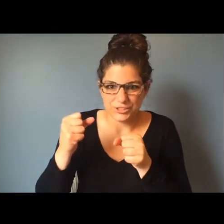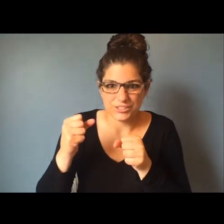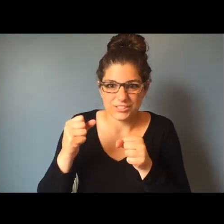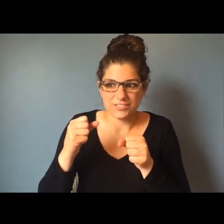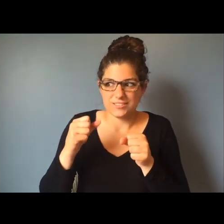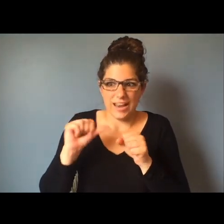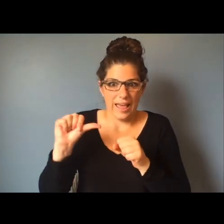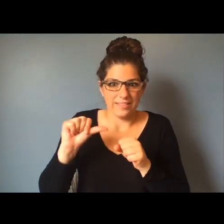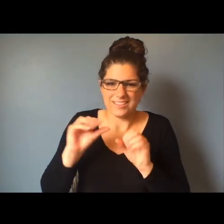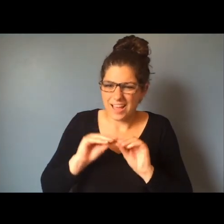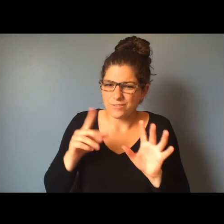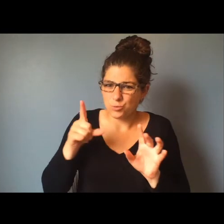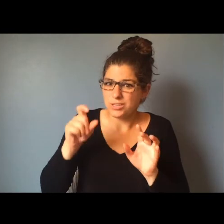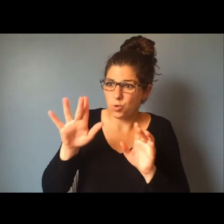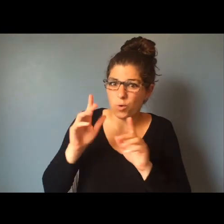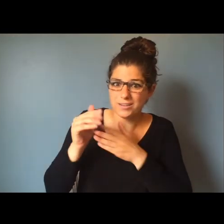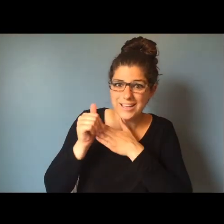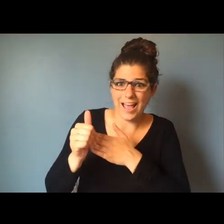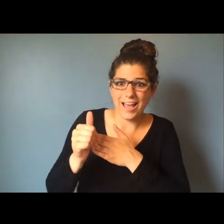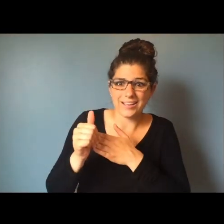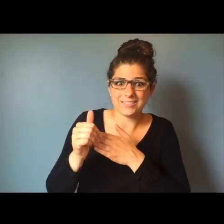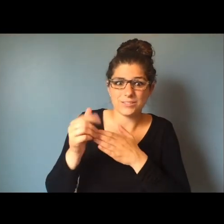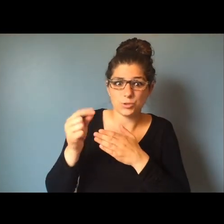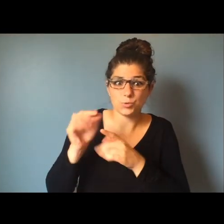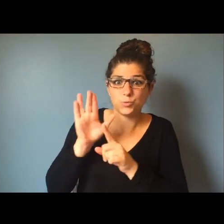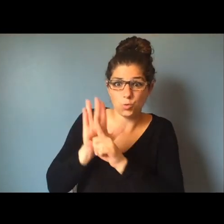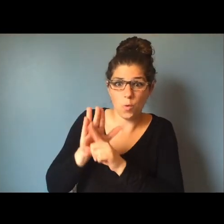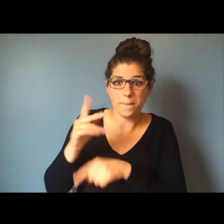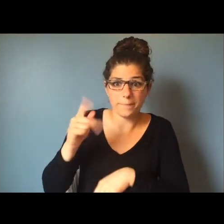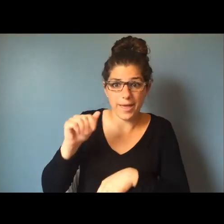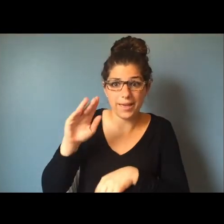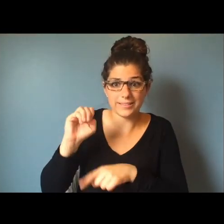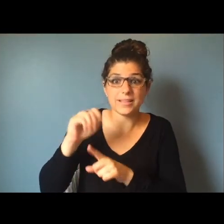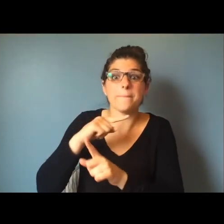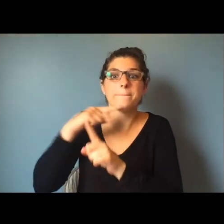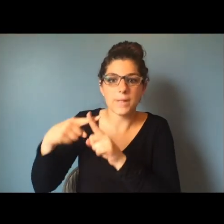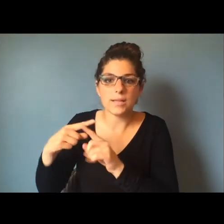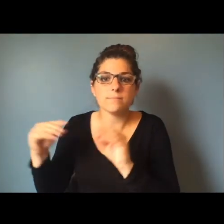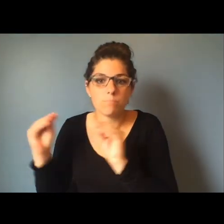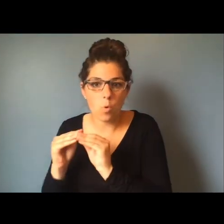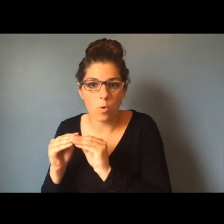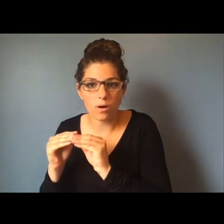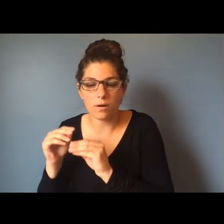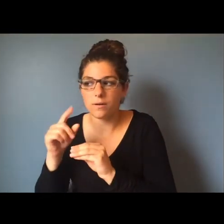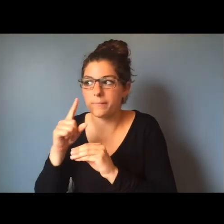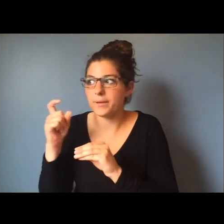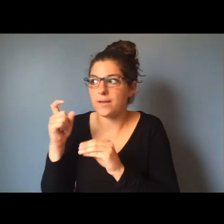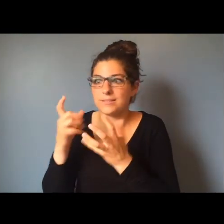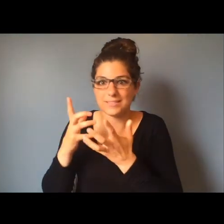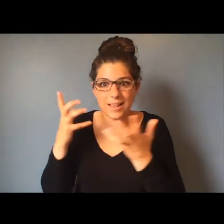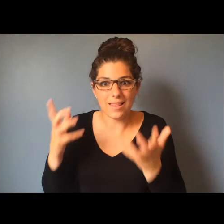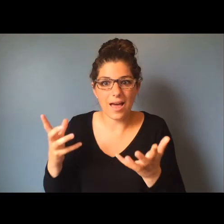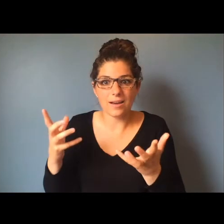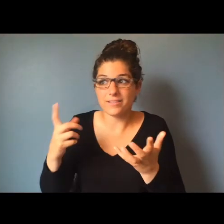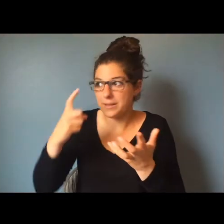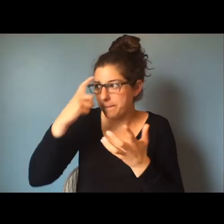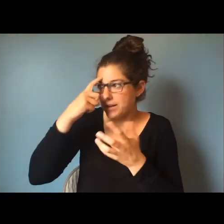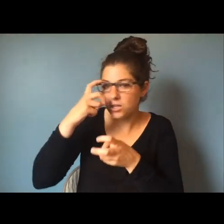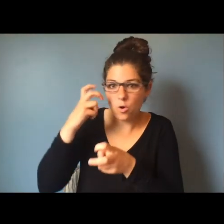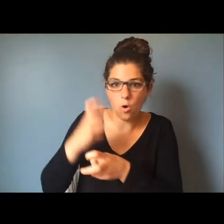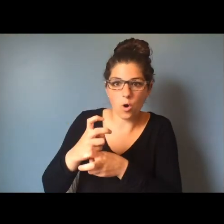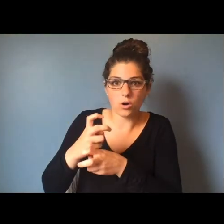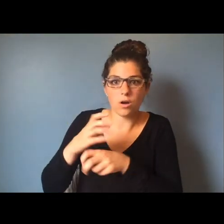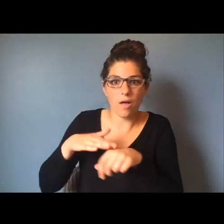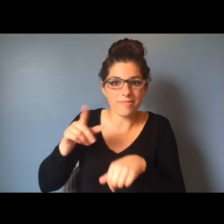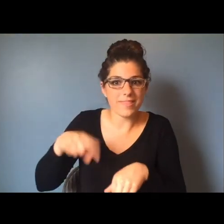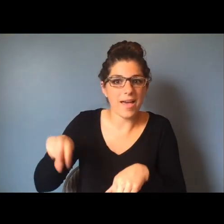because obviously you need your guide to be able to do your pace plus a little bit more, because it's mentally taxing on them